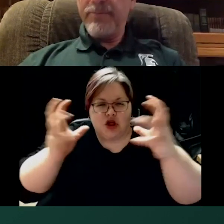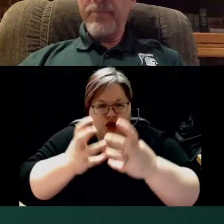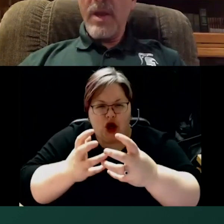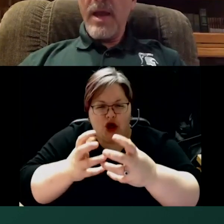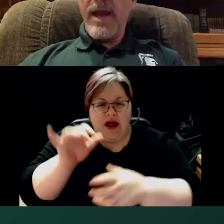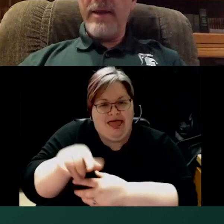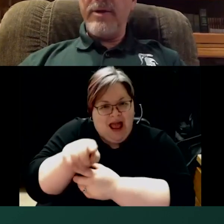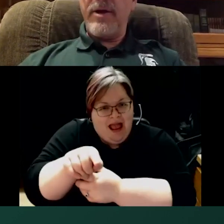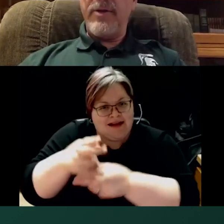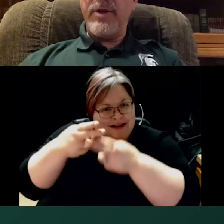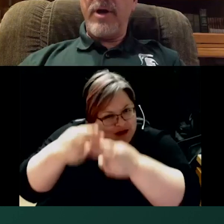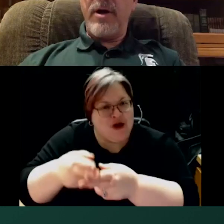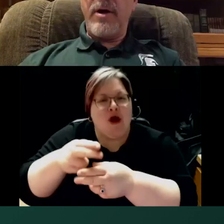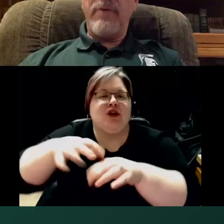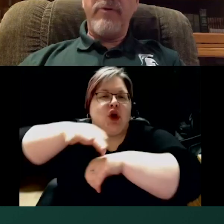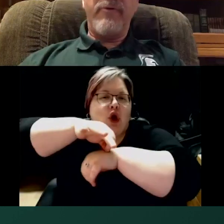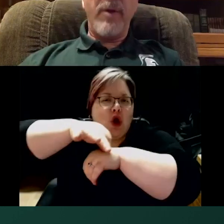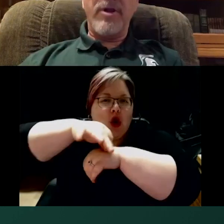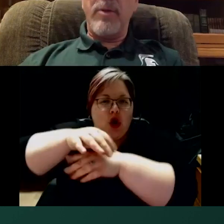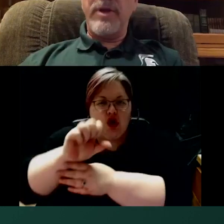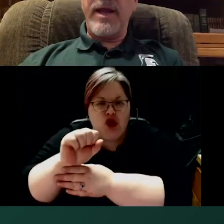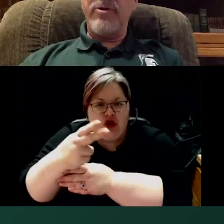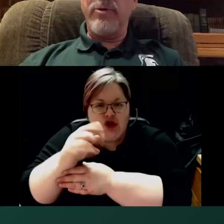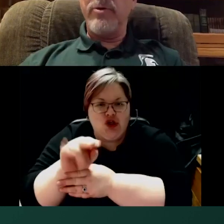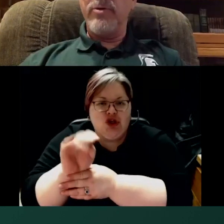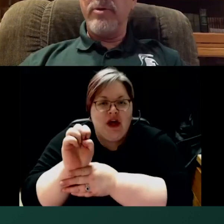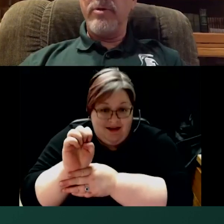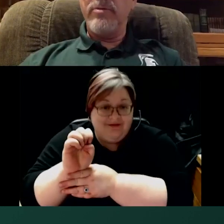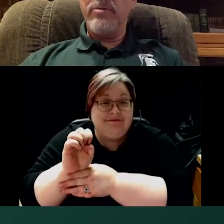earthshine. And the Farmer's Almanac,